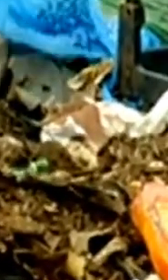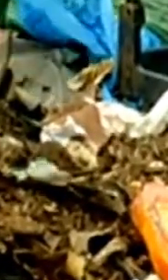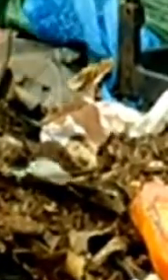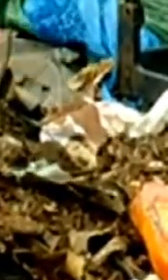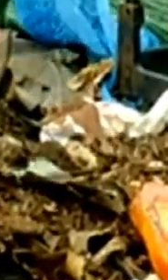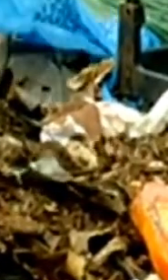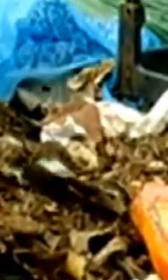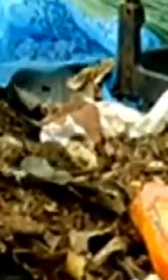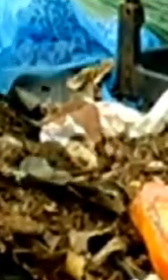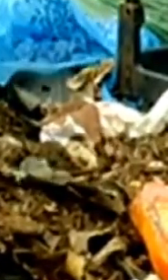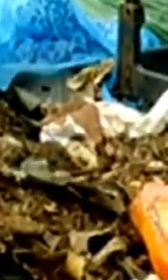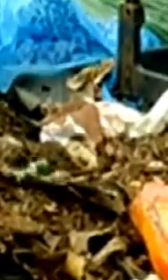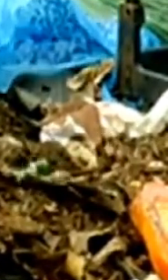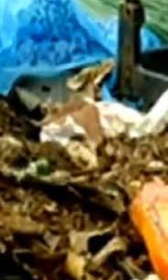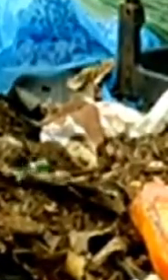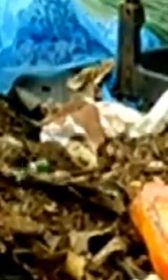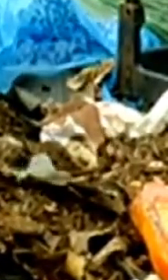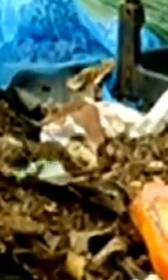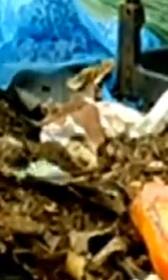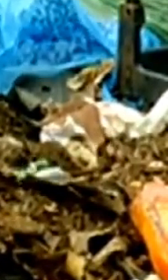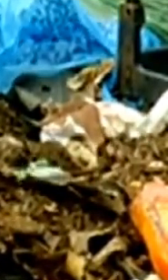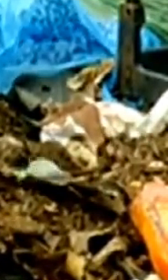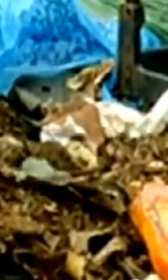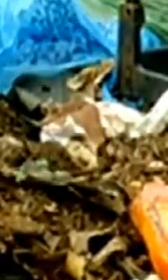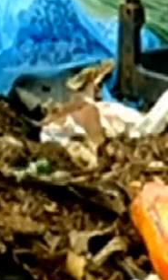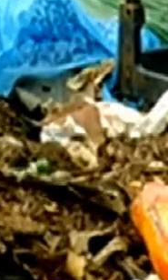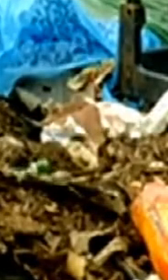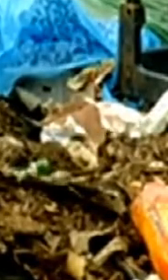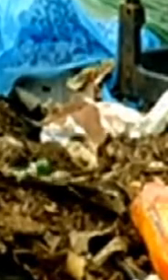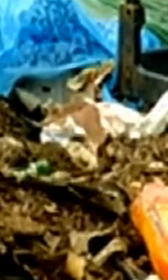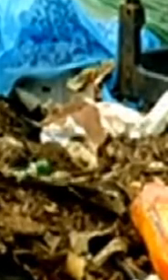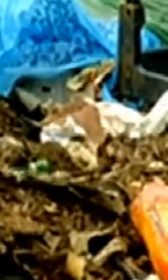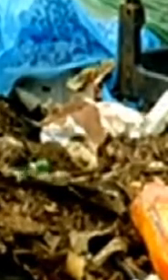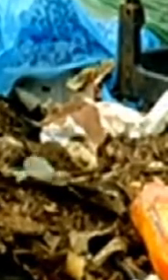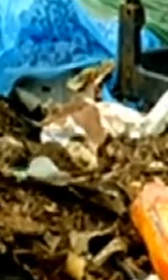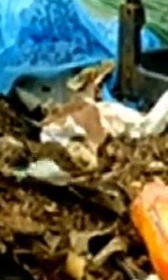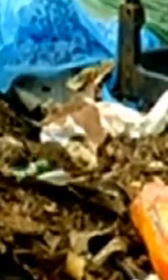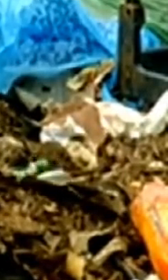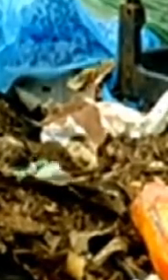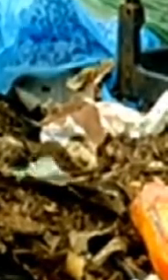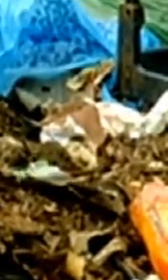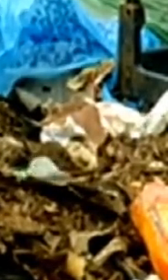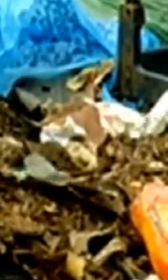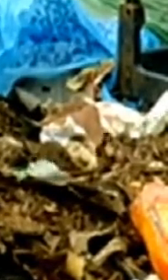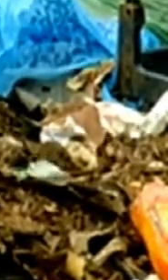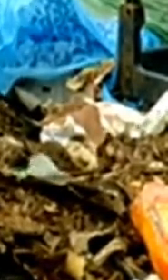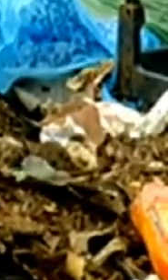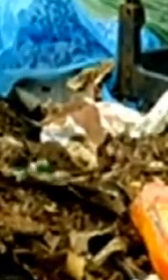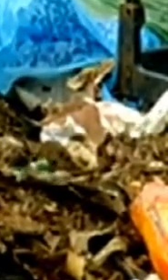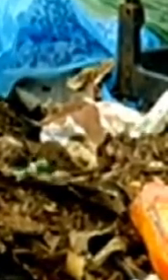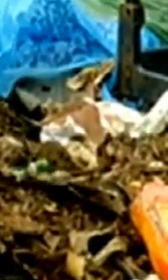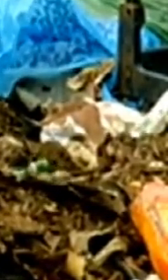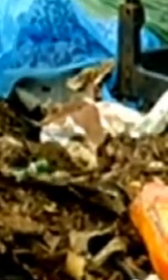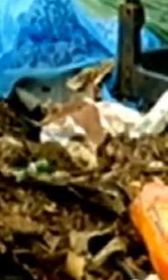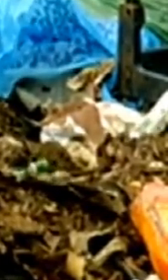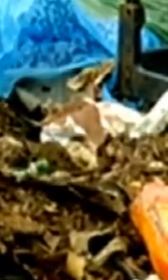pay their respects. So we're hoping, Blaine, that when the ANC is here, we can then get a chance to go into the family home and then speak, Blaine, to the